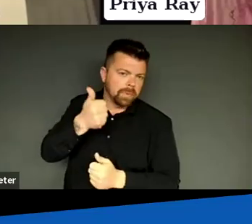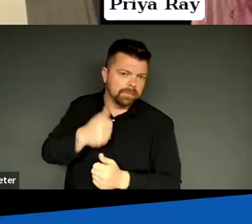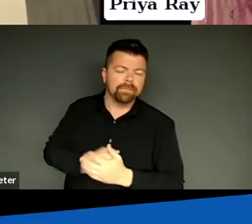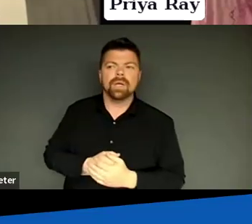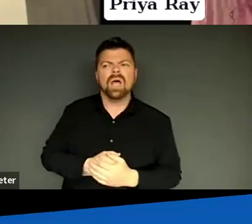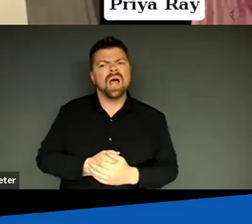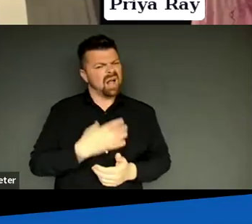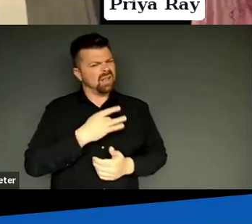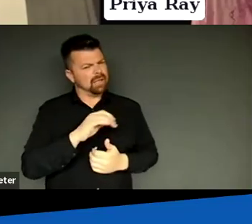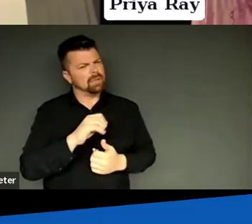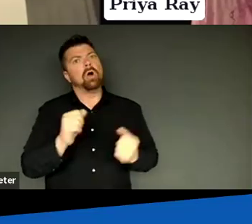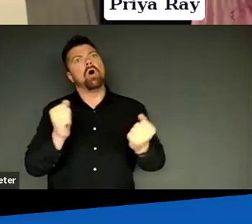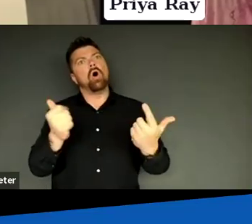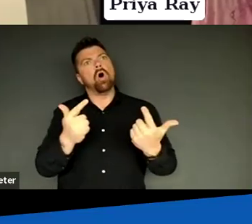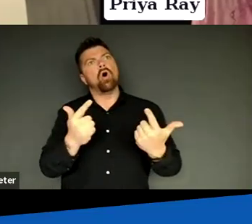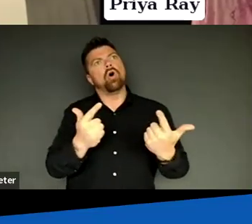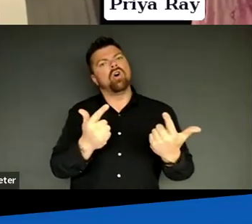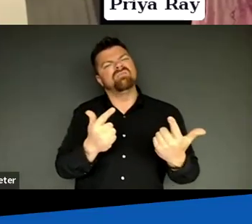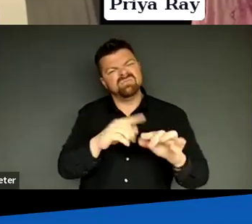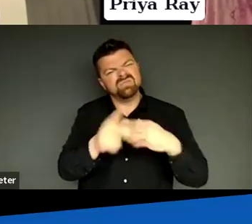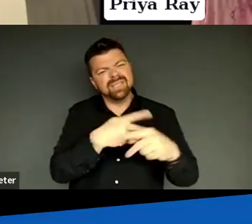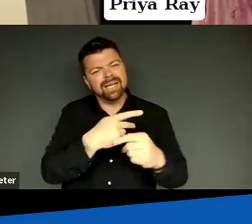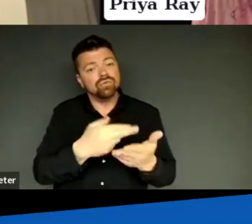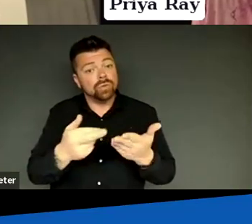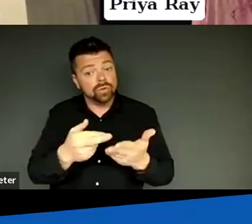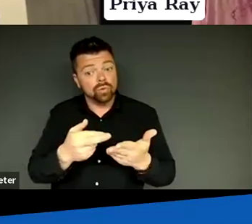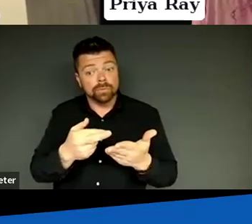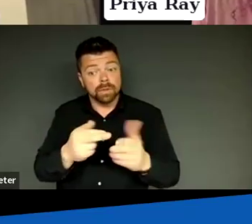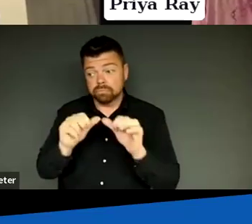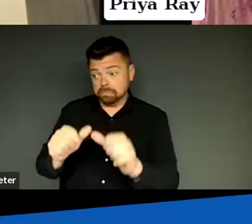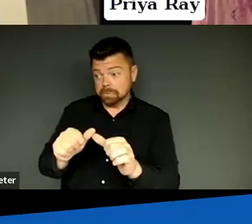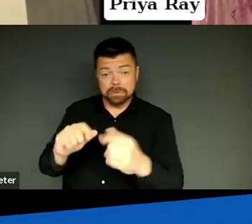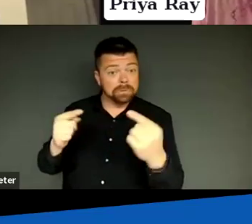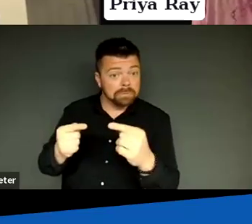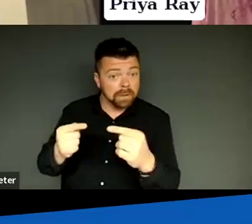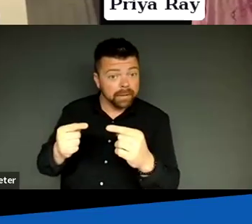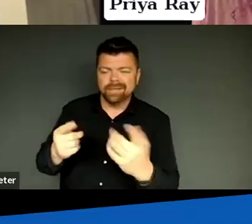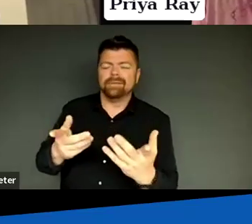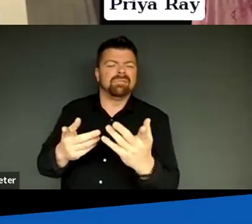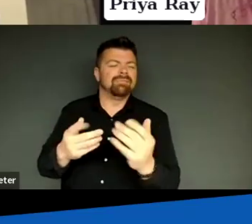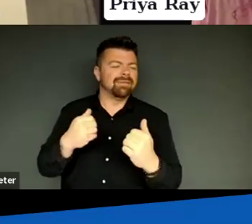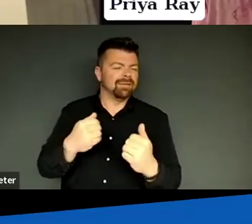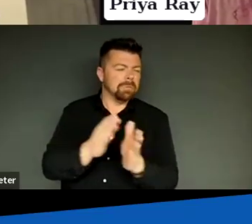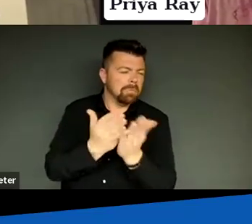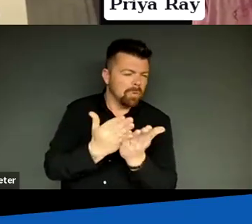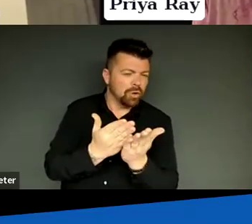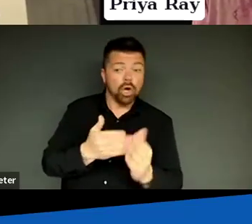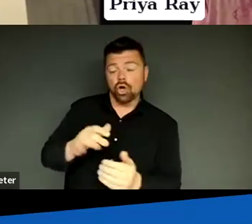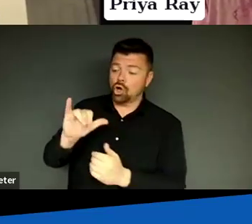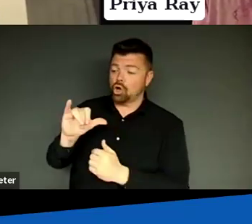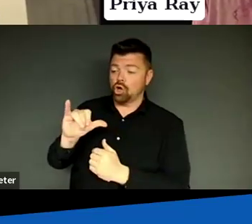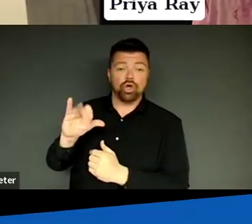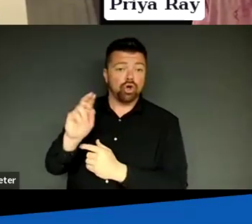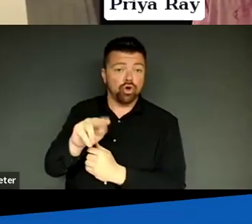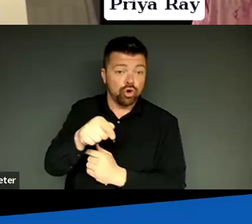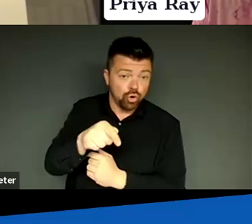different resources, but for chronic pain in particular, one of the things I've really appreciated is a book called You Are Not Your Pain. And it helps because for some of